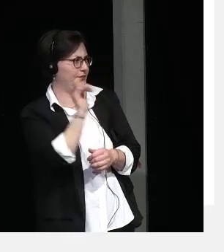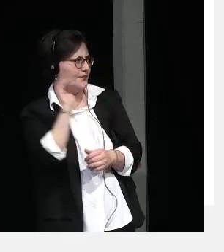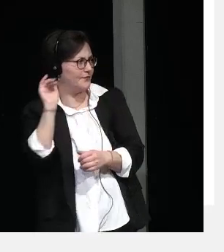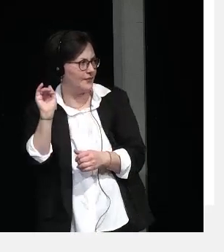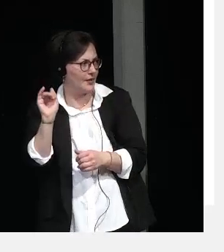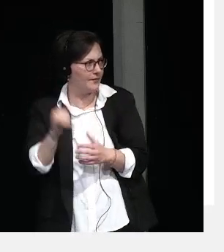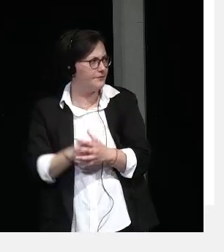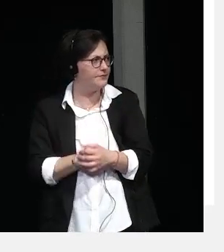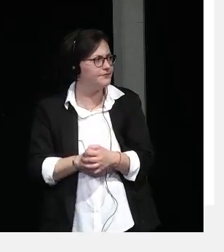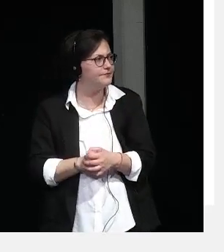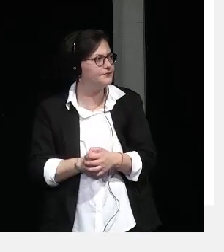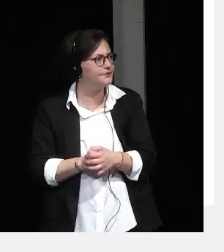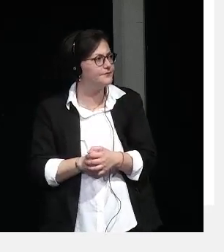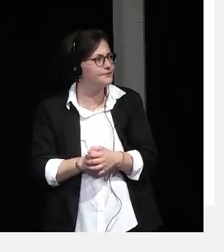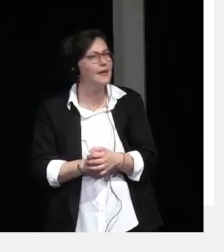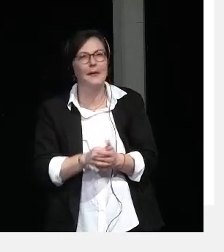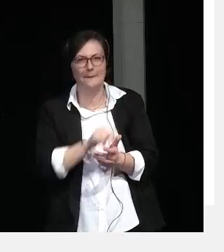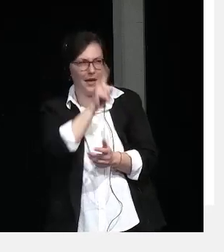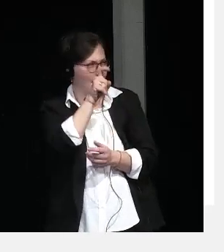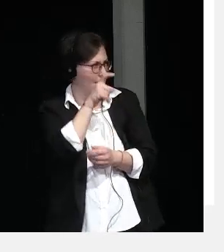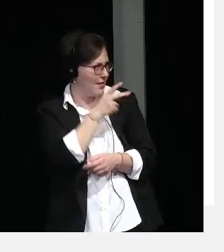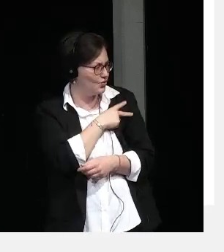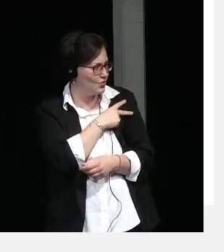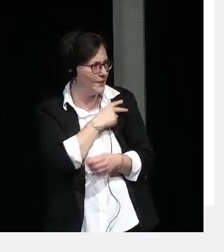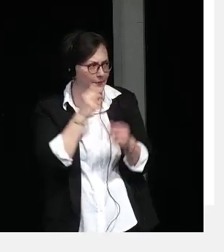there's a question you want to... okay.